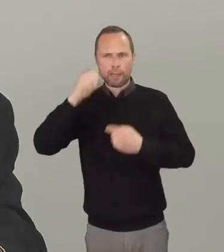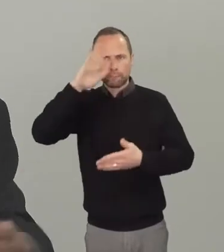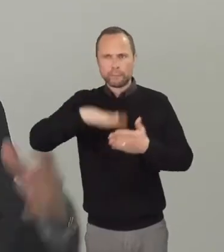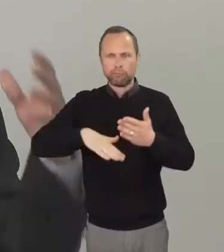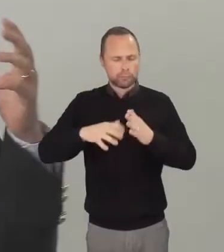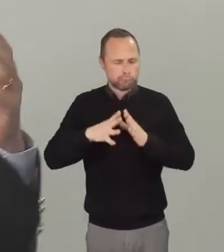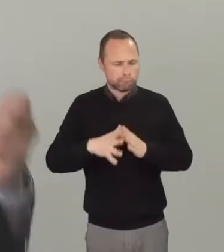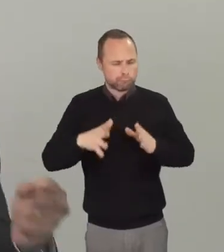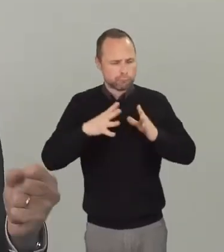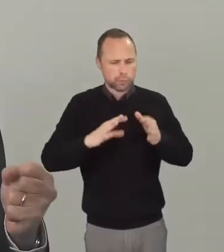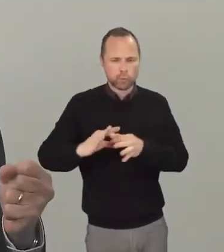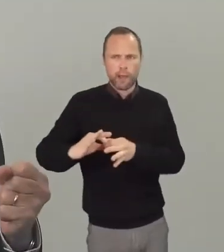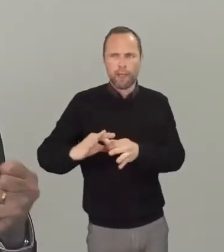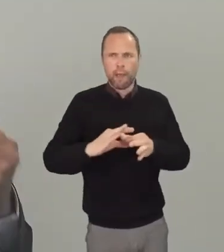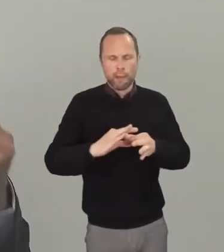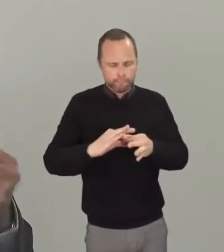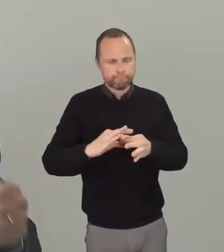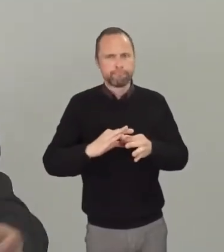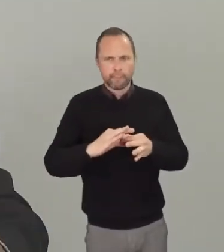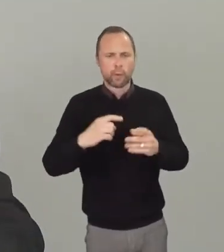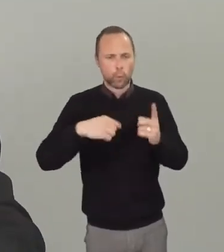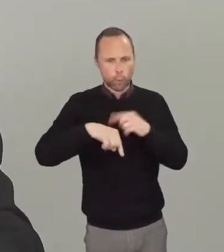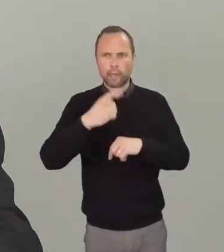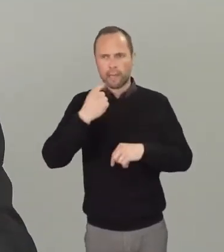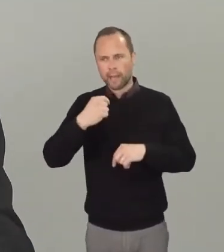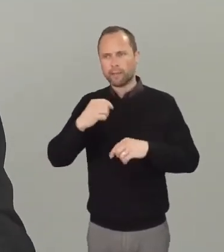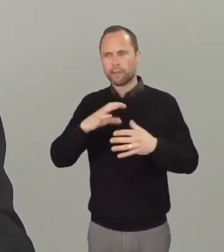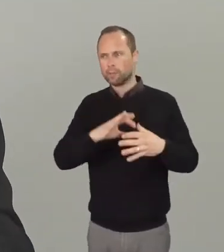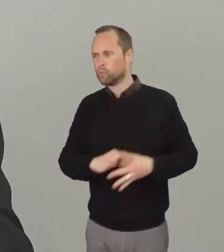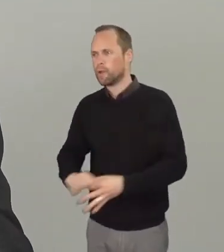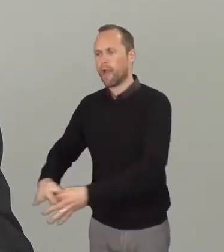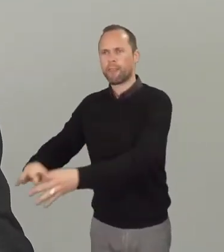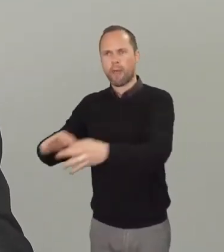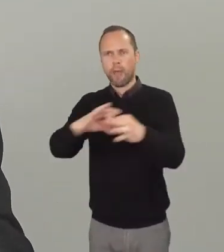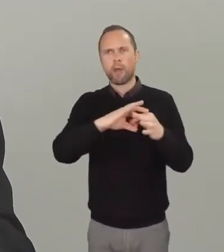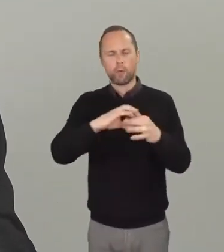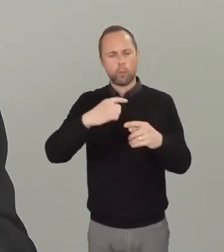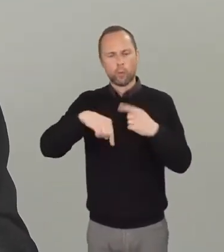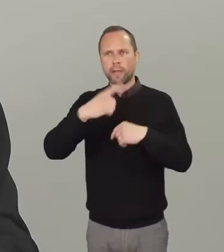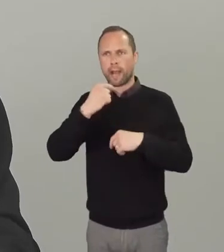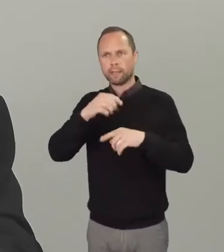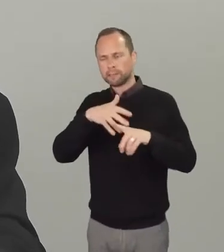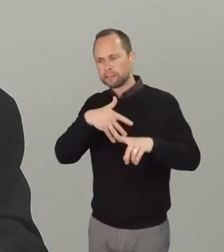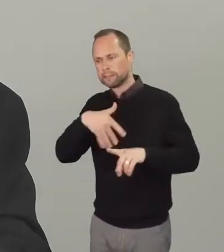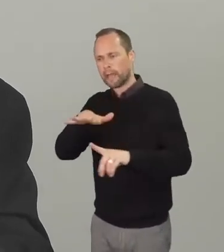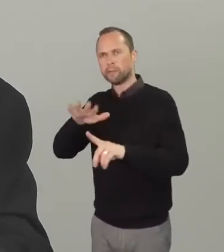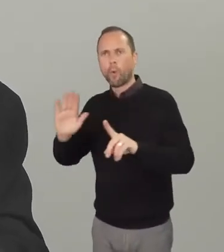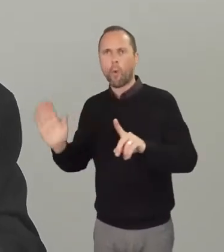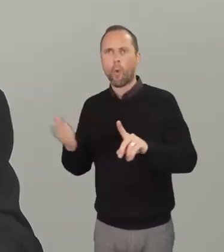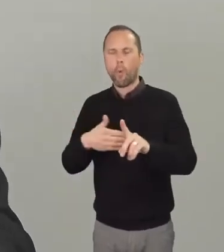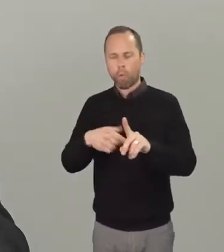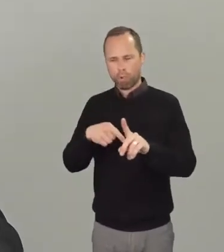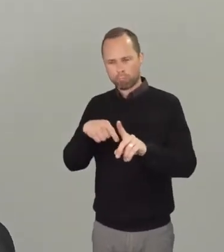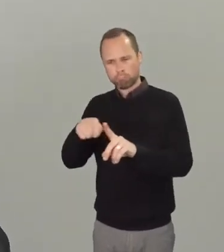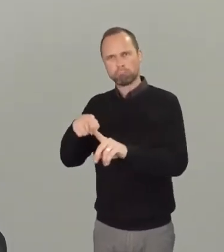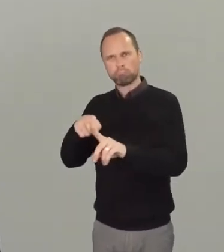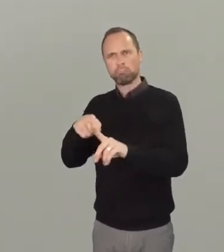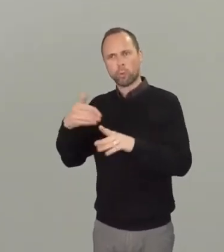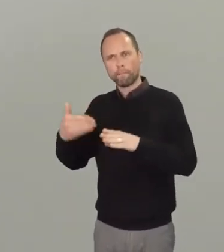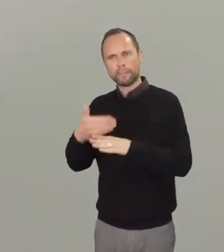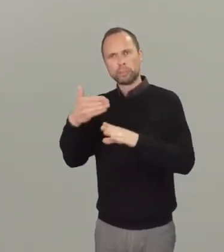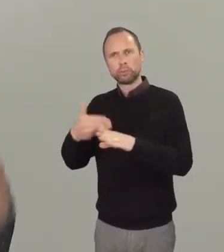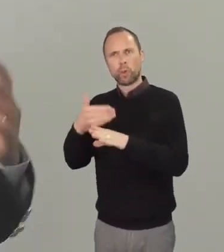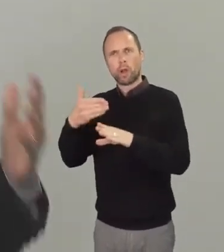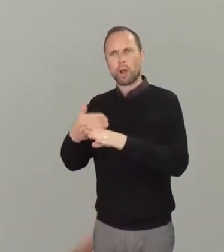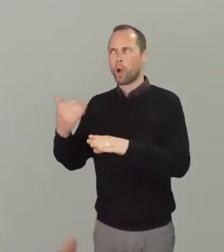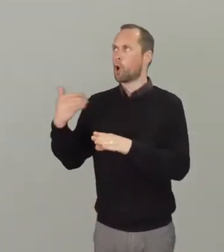we can together send all of those who God has called to